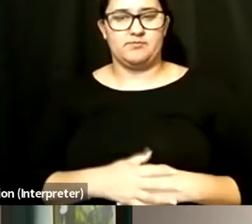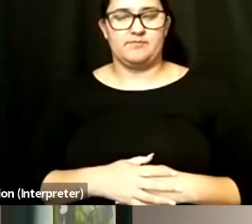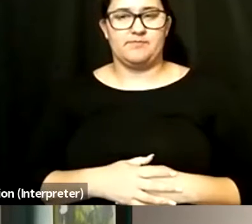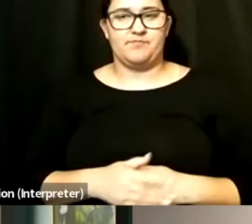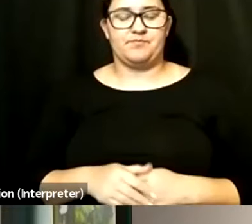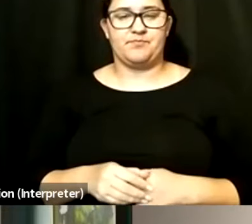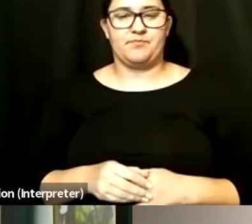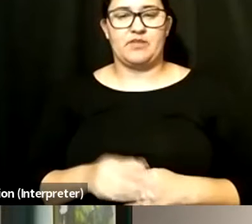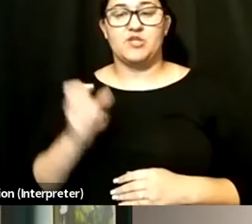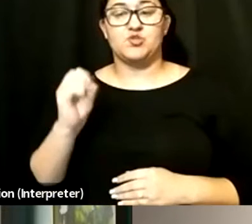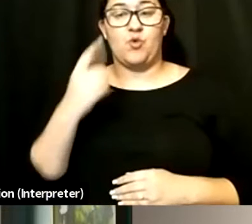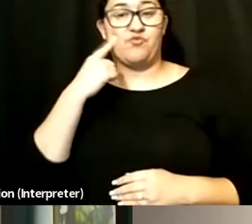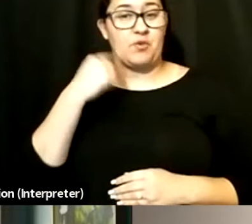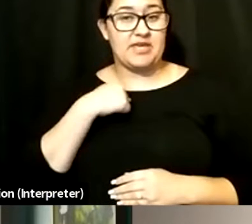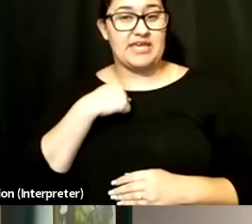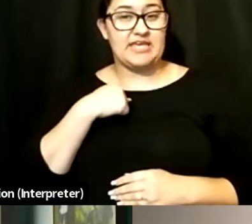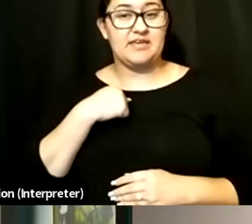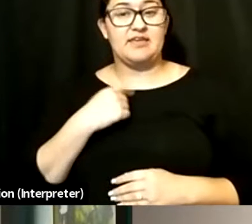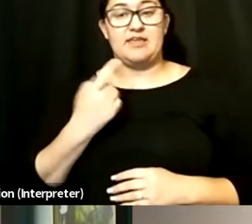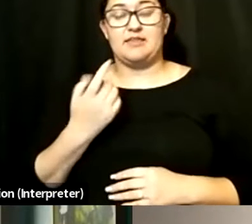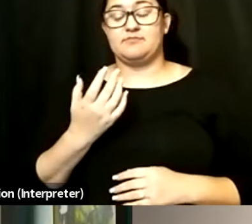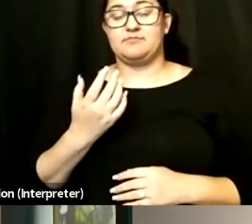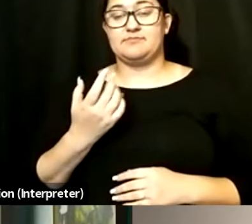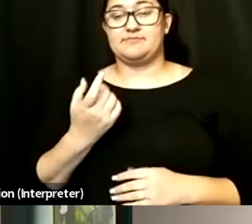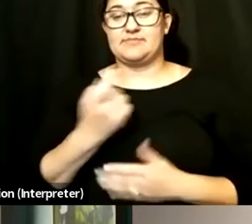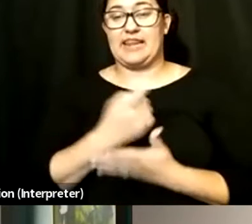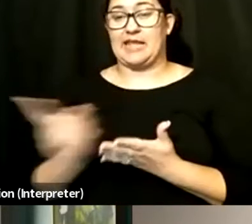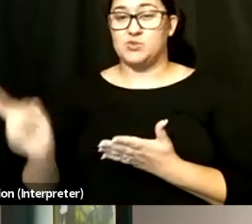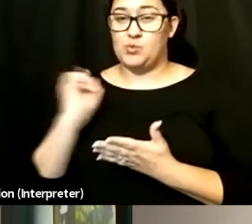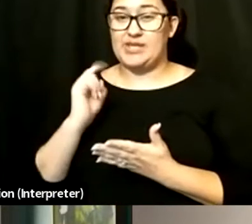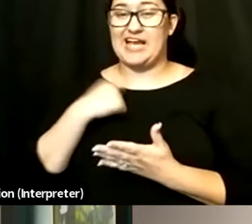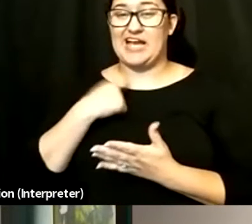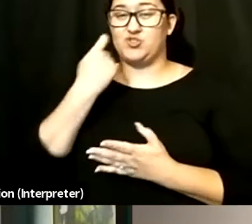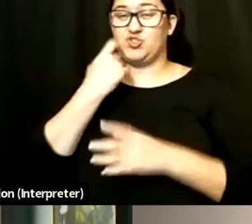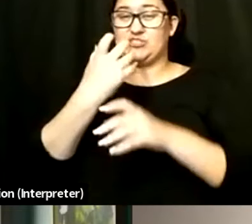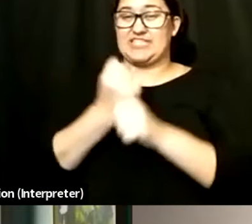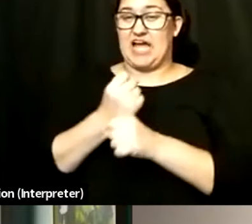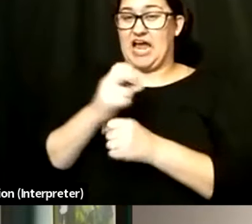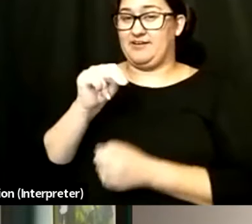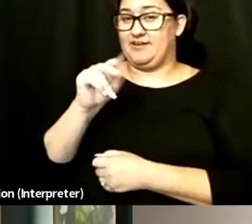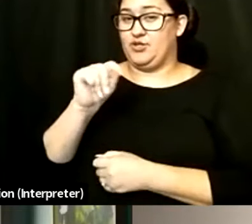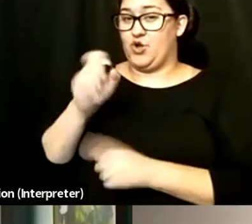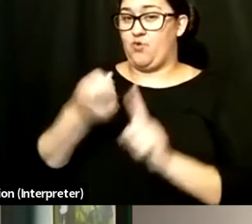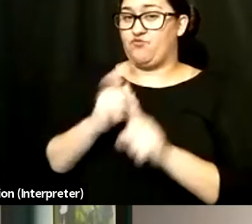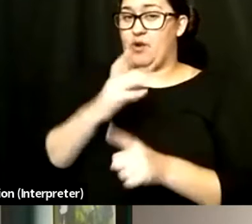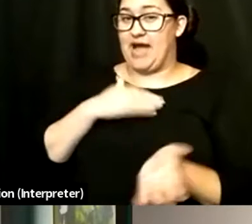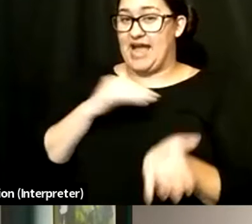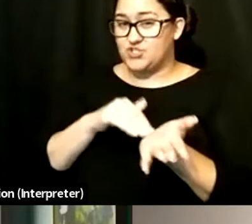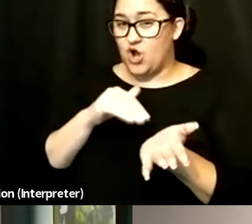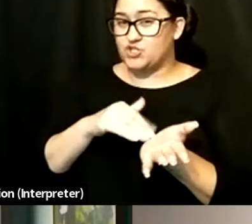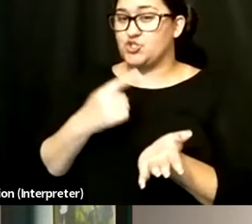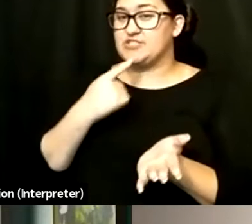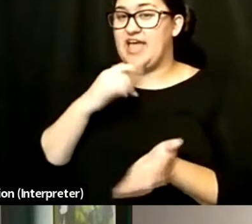And so for me, in the last week, I just got a note from my doctor saying that I